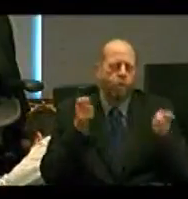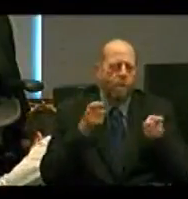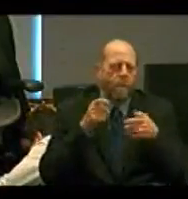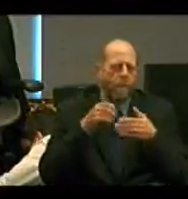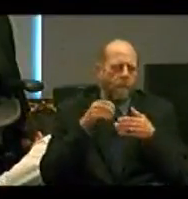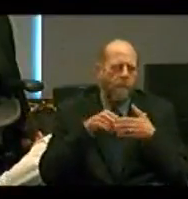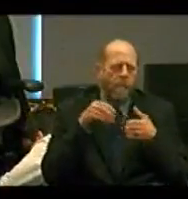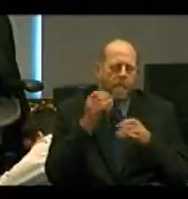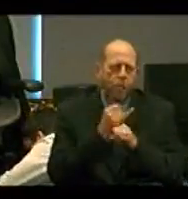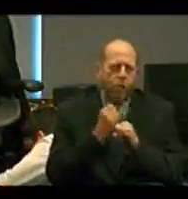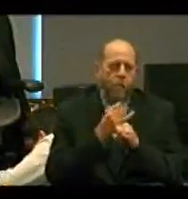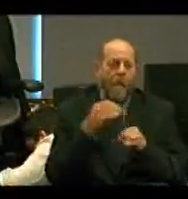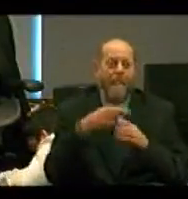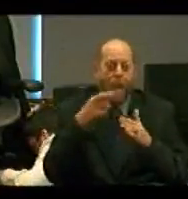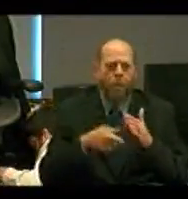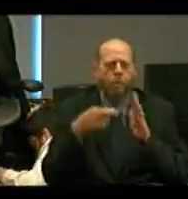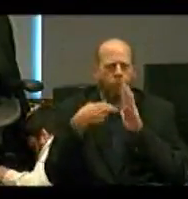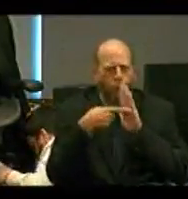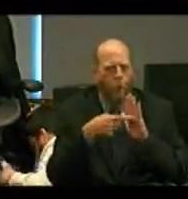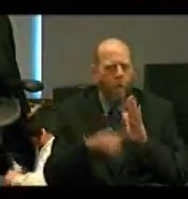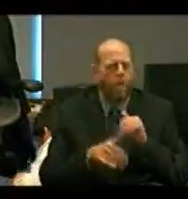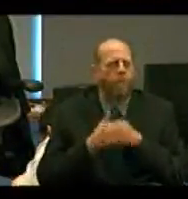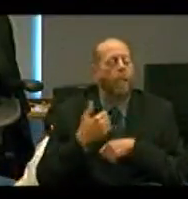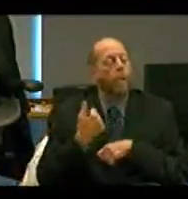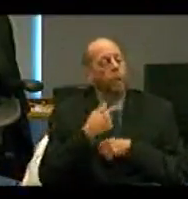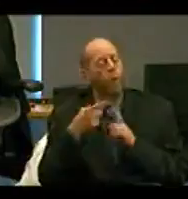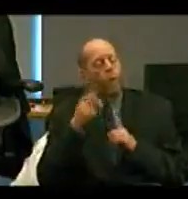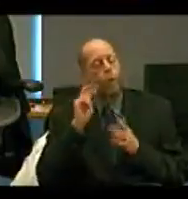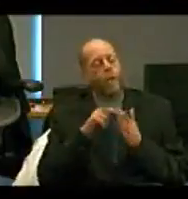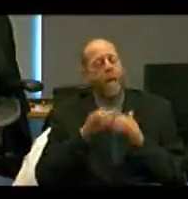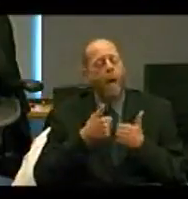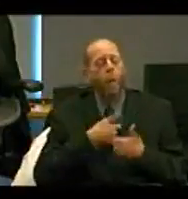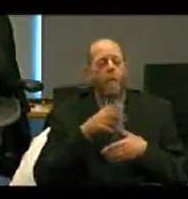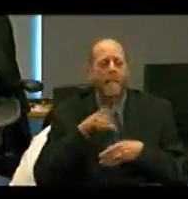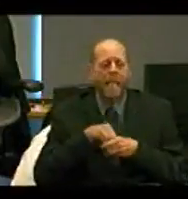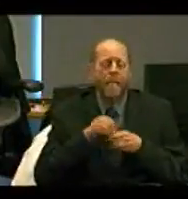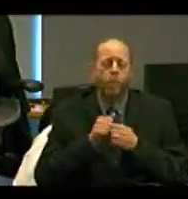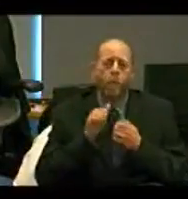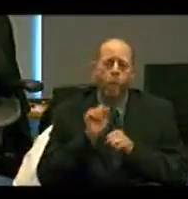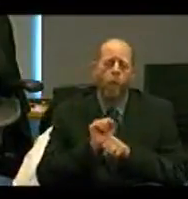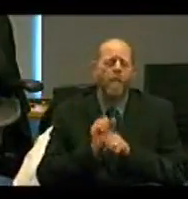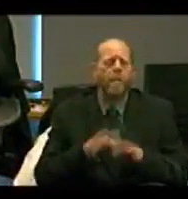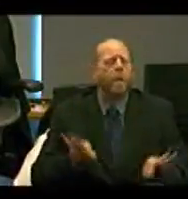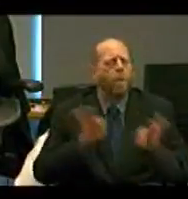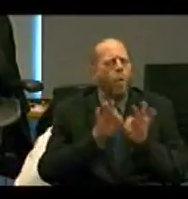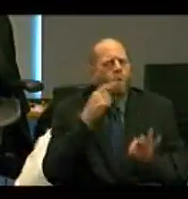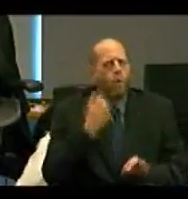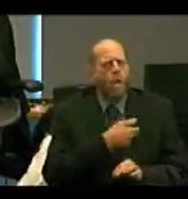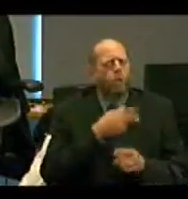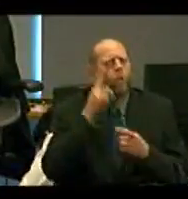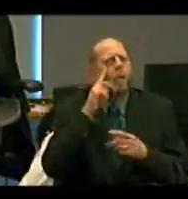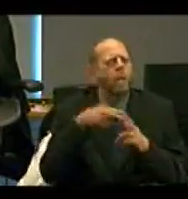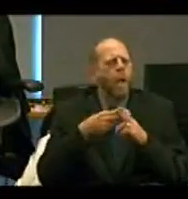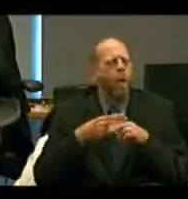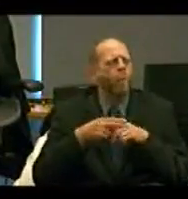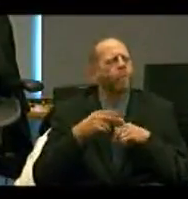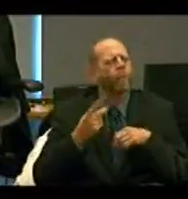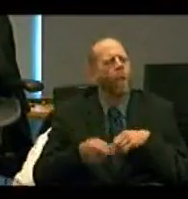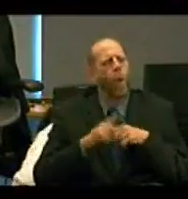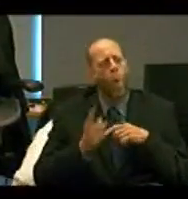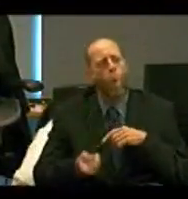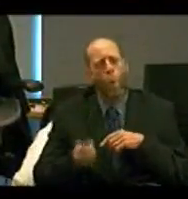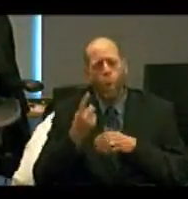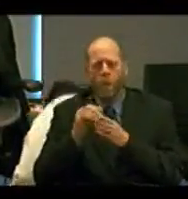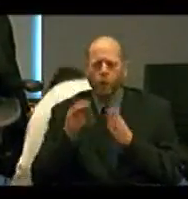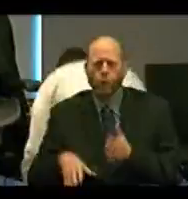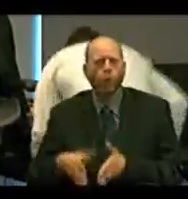outcomes reflect that. So when we look at how we're able to engage in this work, it's important for us to think about one student